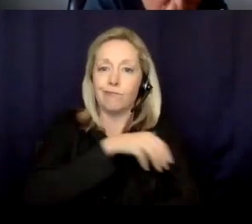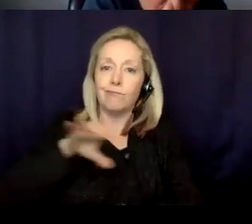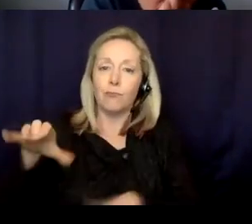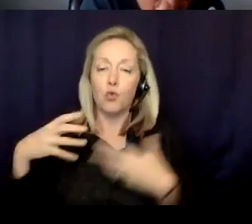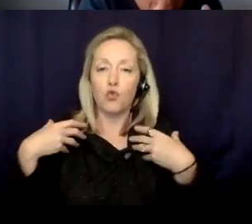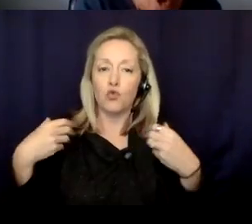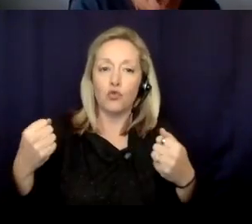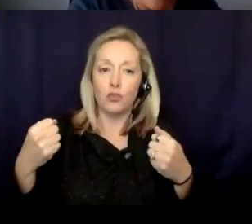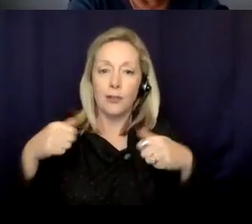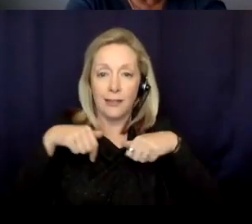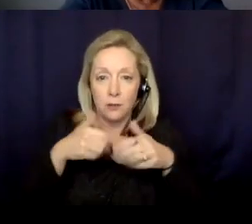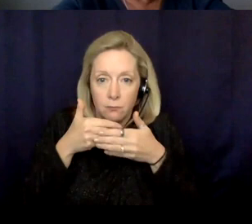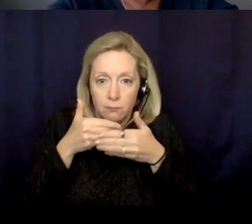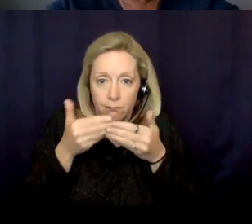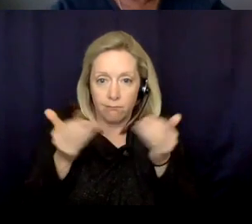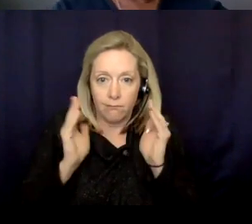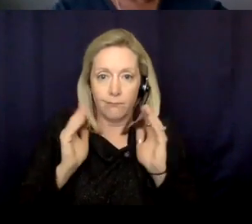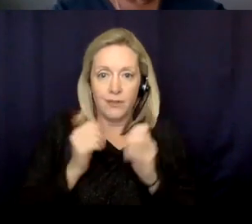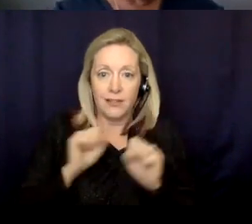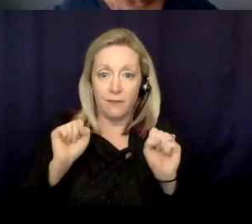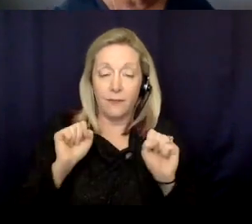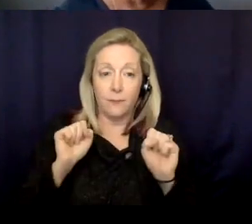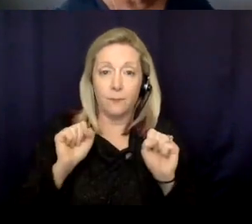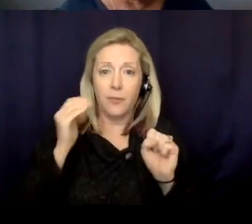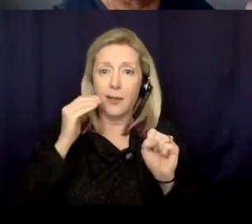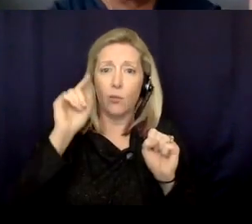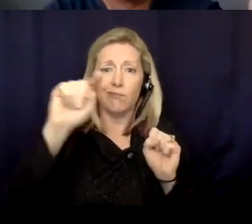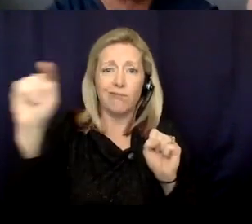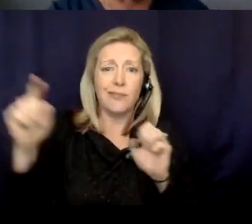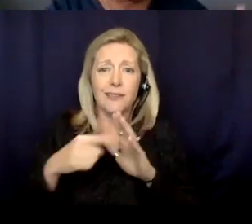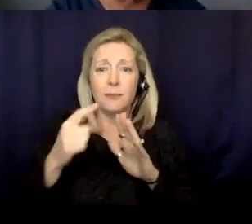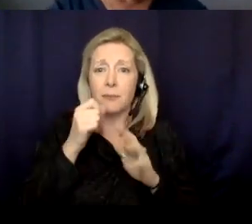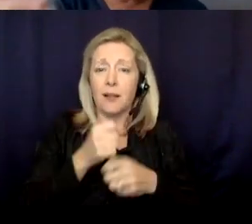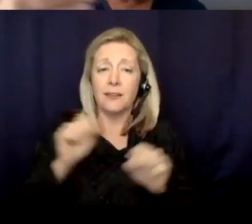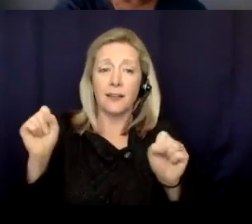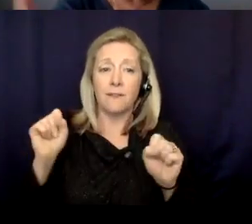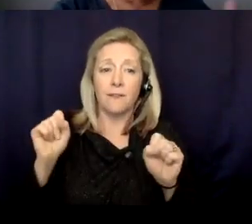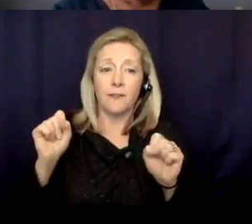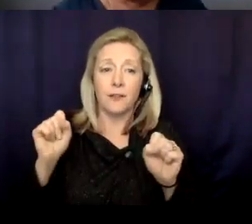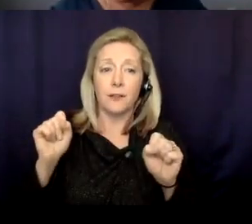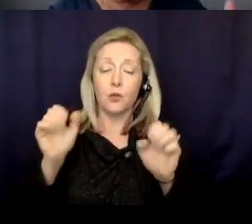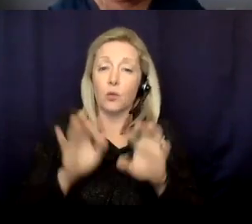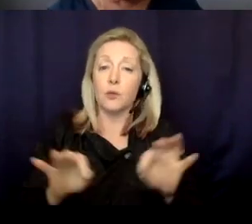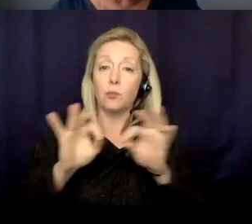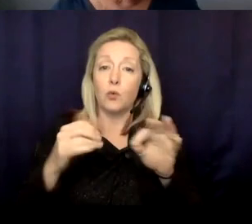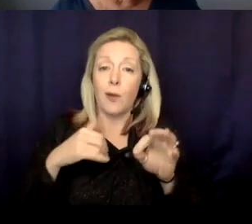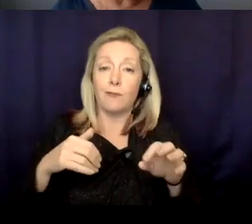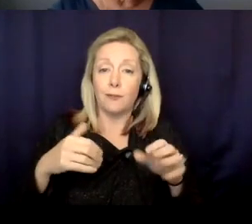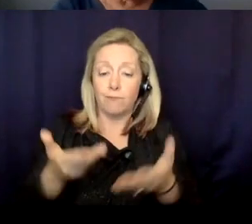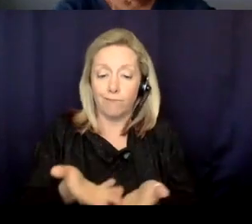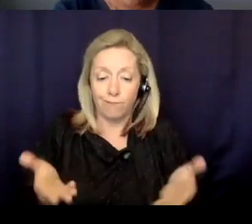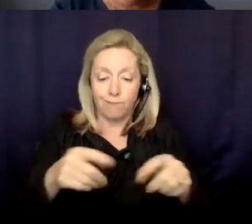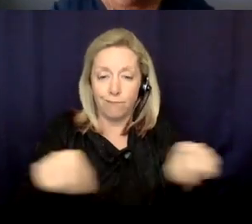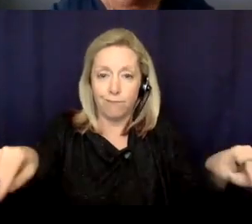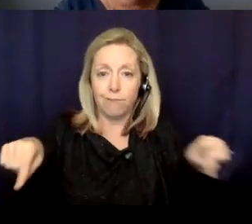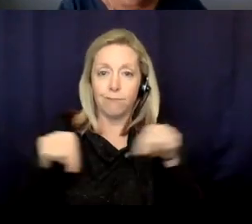real safe here. They've been out in the world and it's not so safe. That's where I want to have like a tray